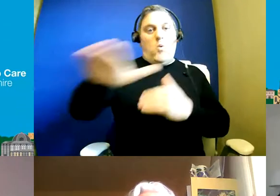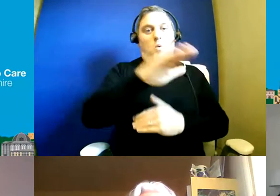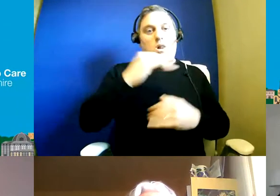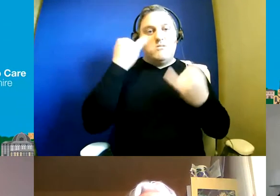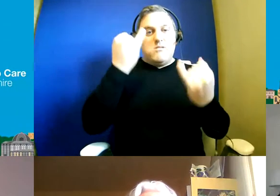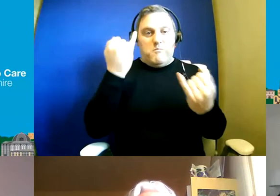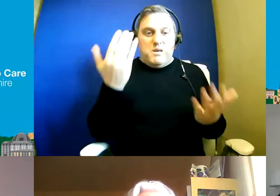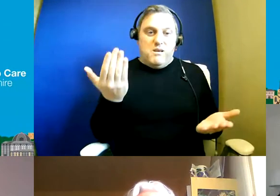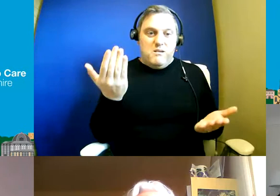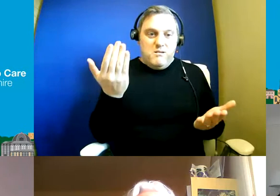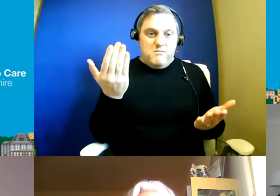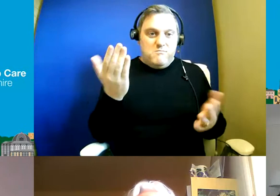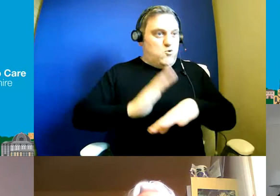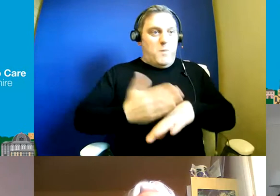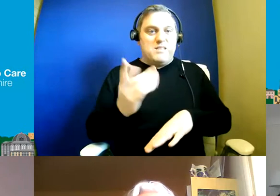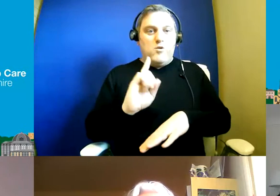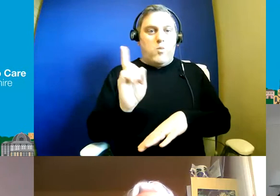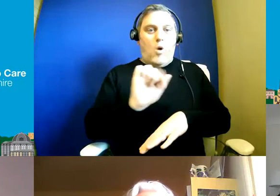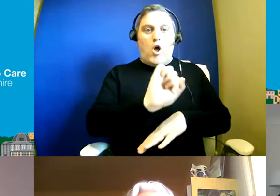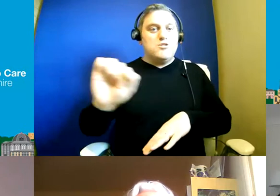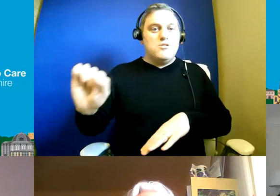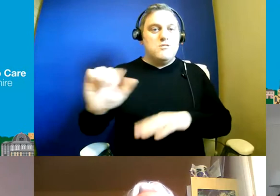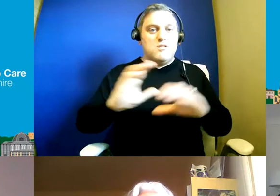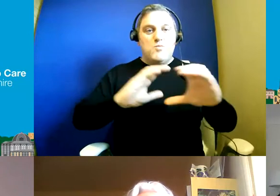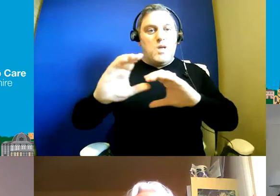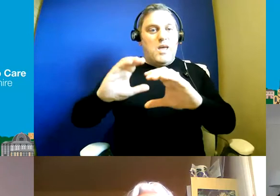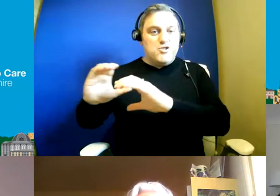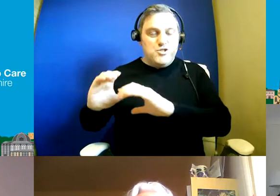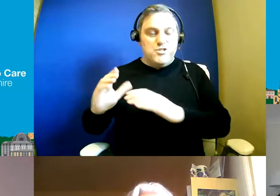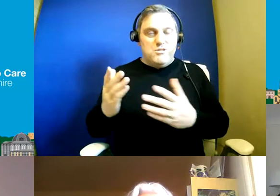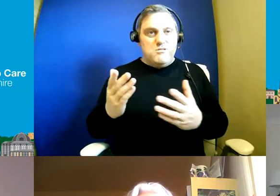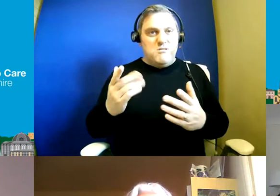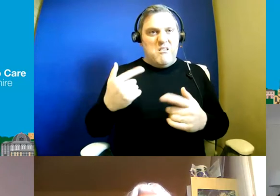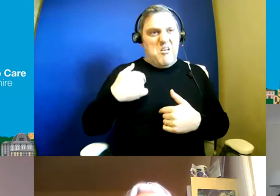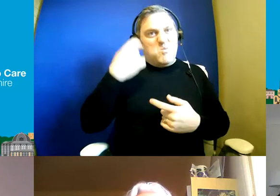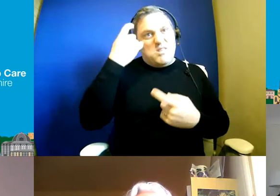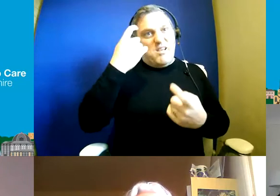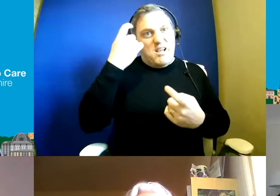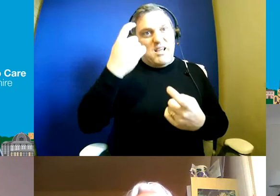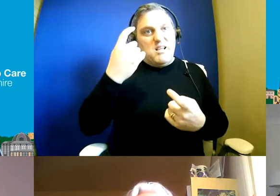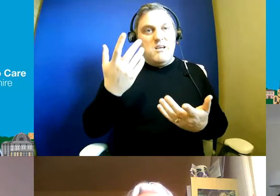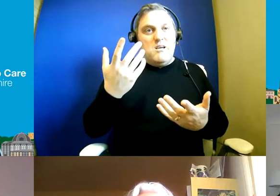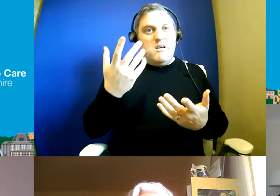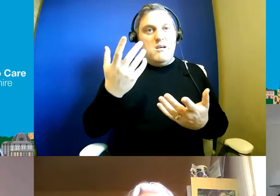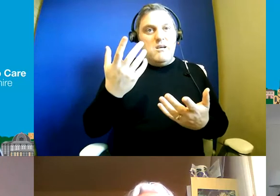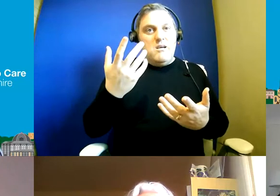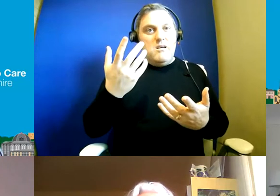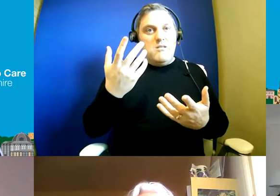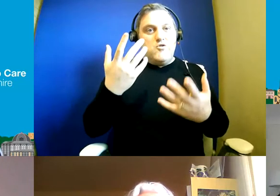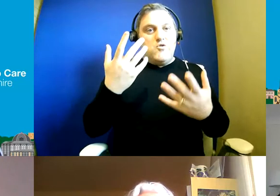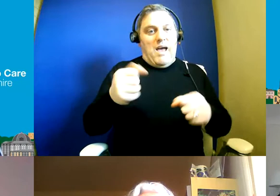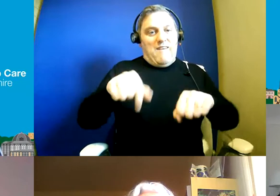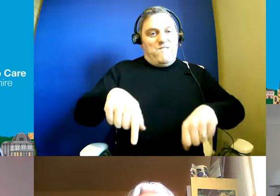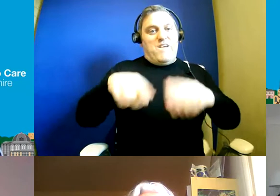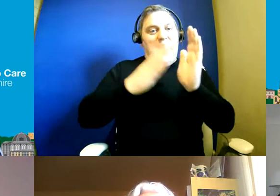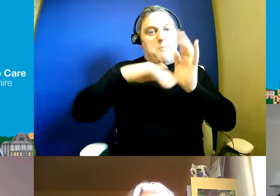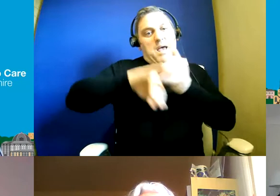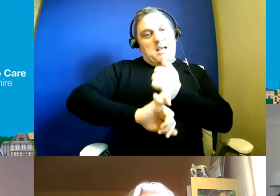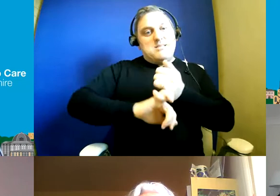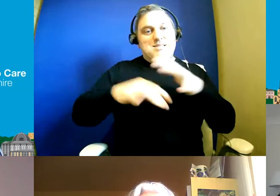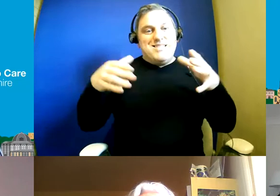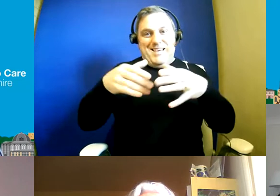Derbyshire, whatever their way of communication. And I was just thinking how helpful it is to have Microsoft Teams like